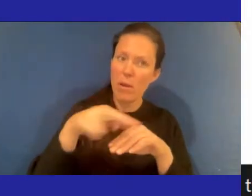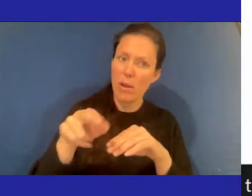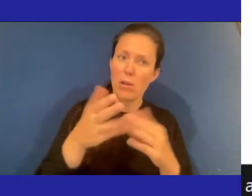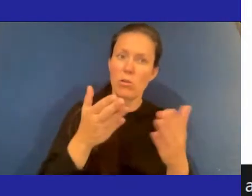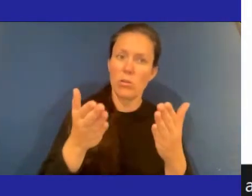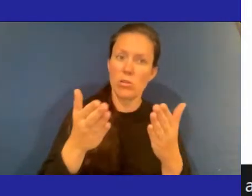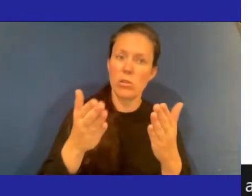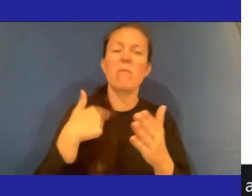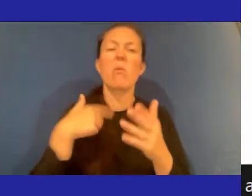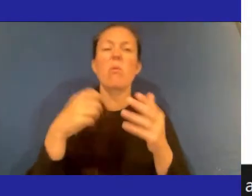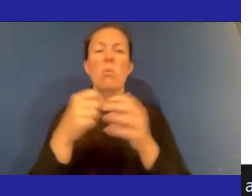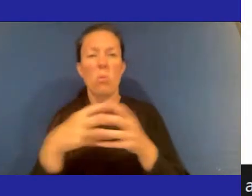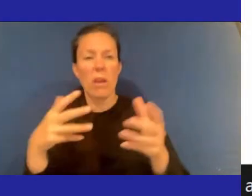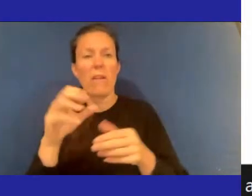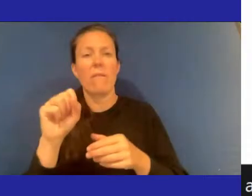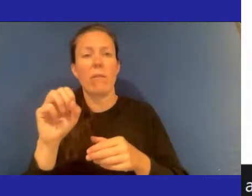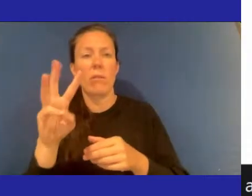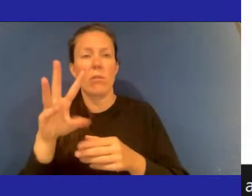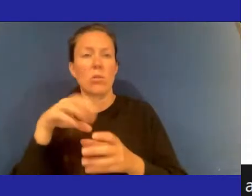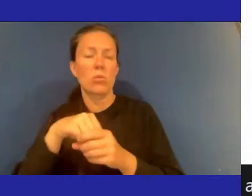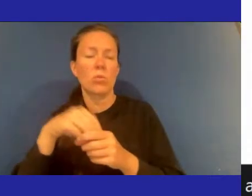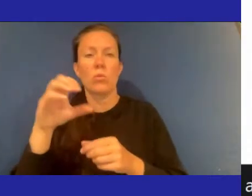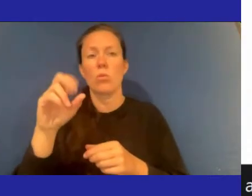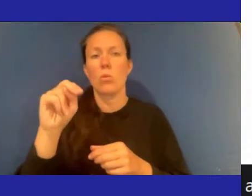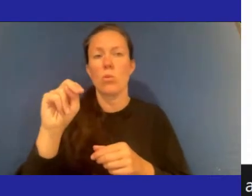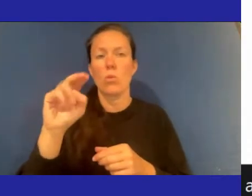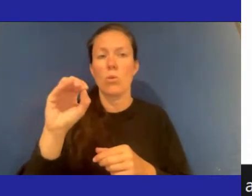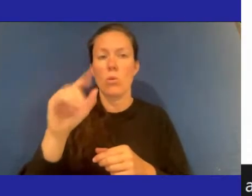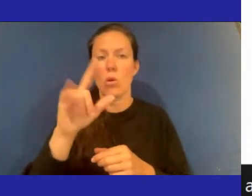the scopes to include oncology pathology related testing.